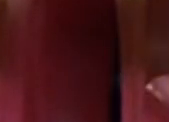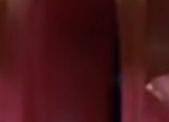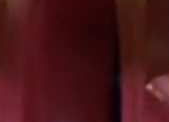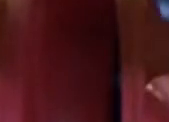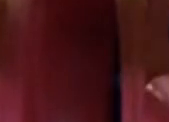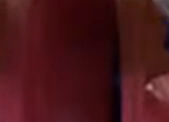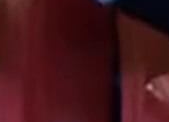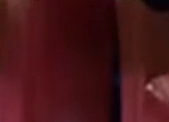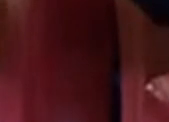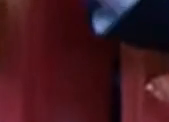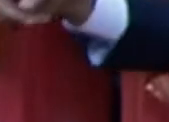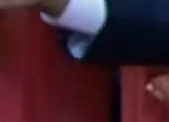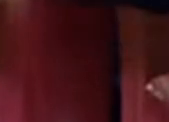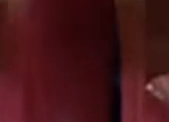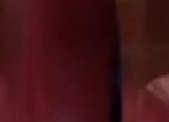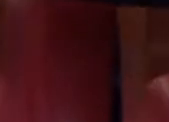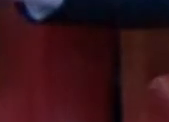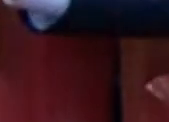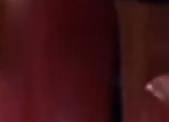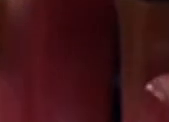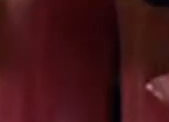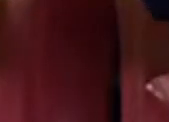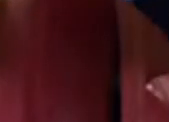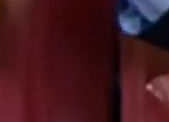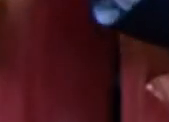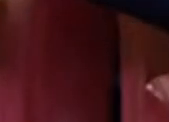institutions for the year ended 30th of June